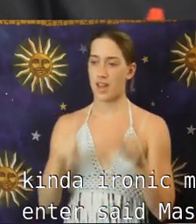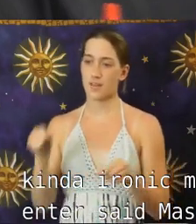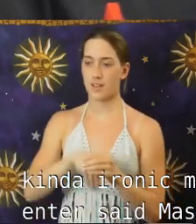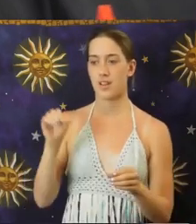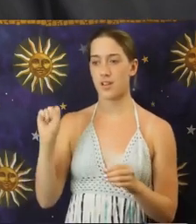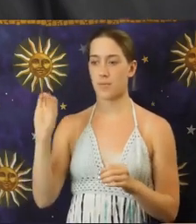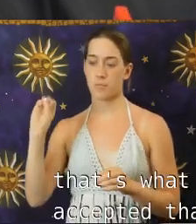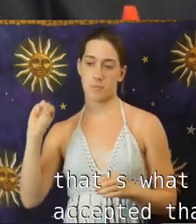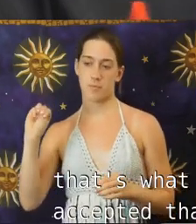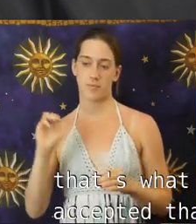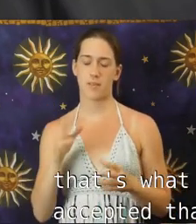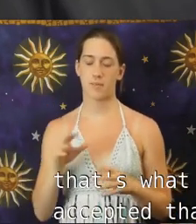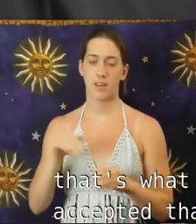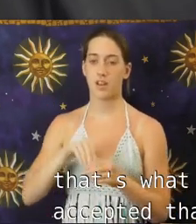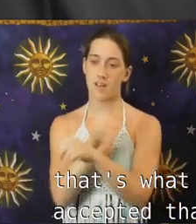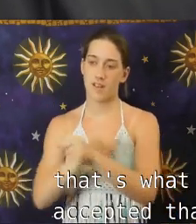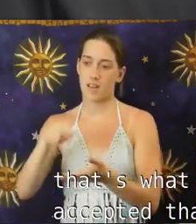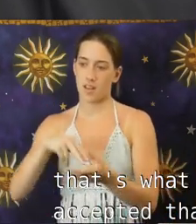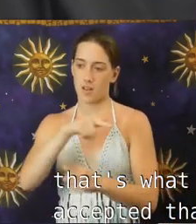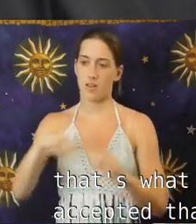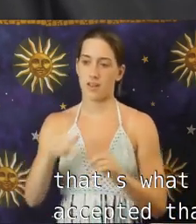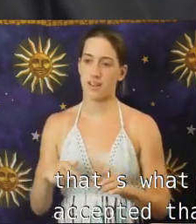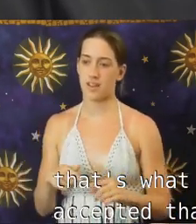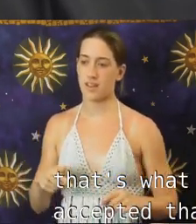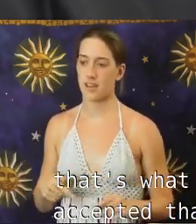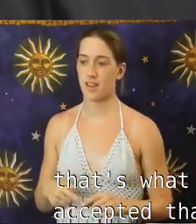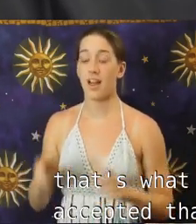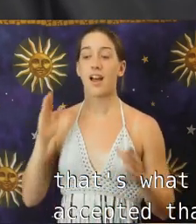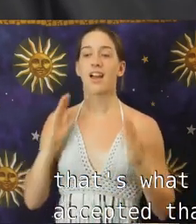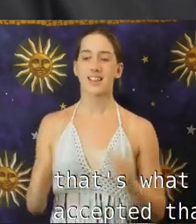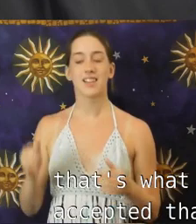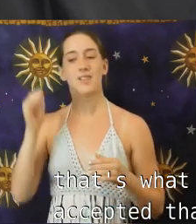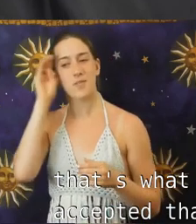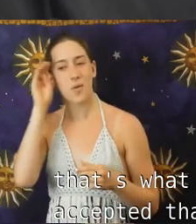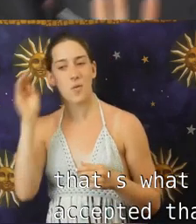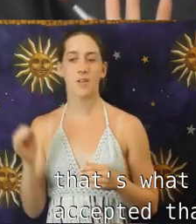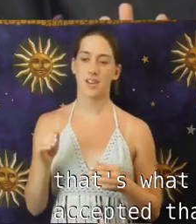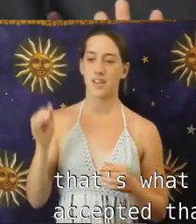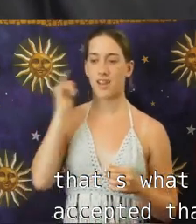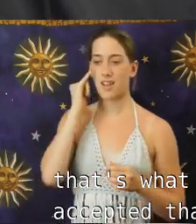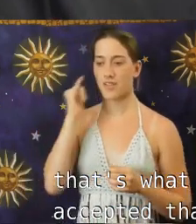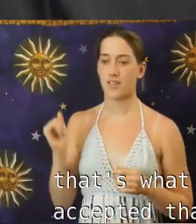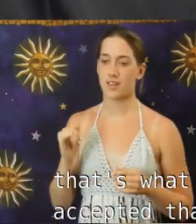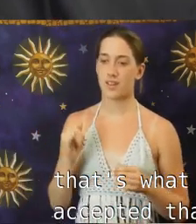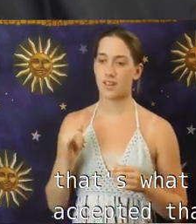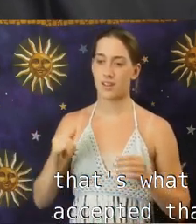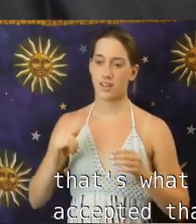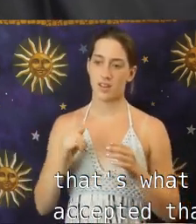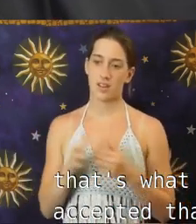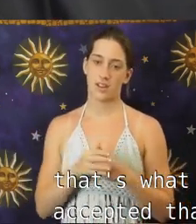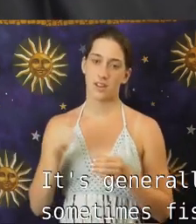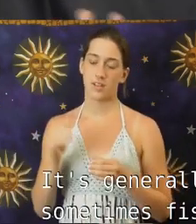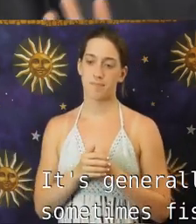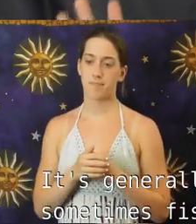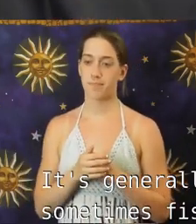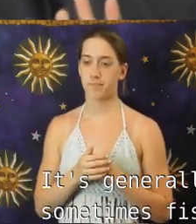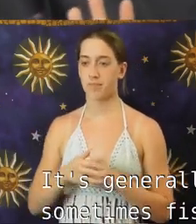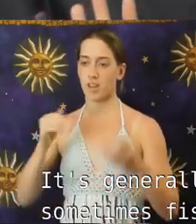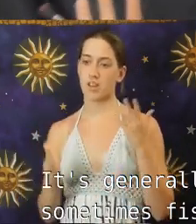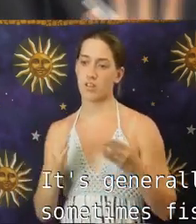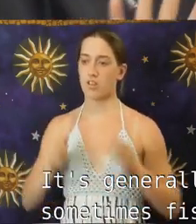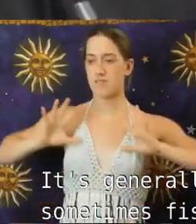face, because that's just kind of what happens in mosh pits sometimes. I've kind of accepted that, because if you want to enter a mosh pit,